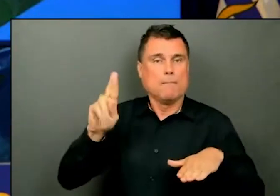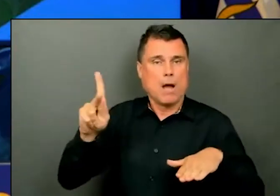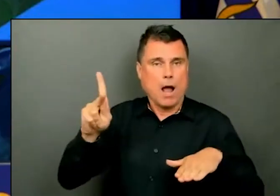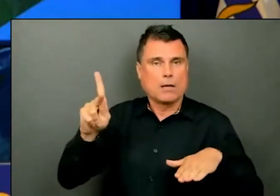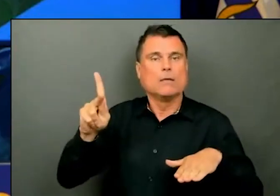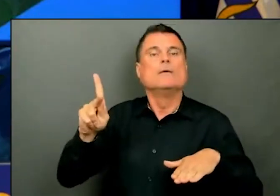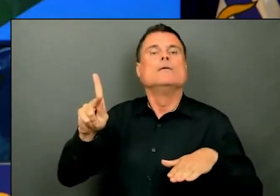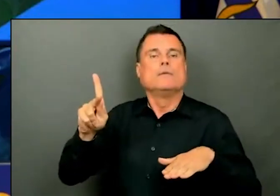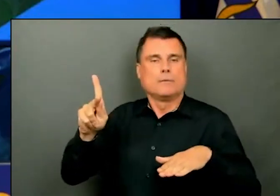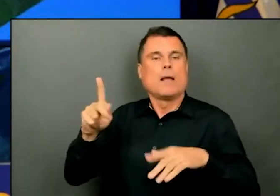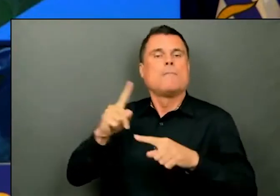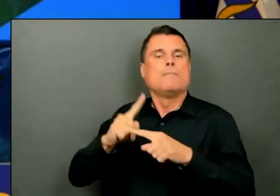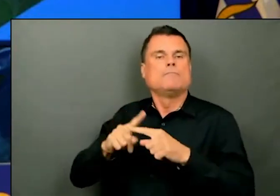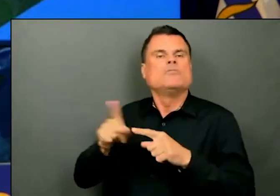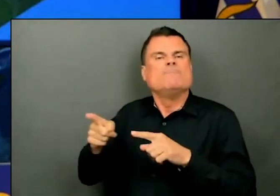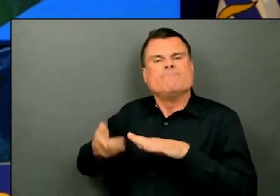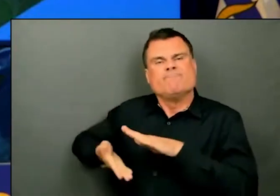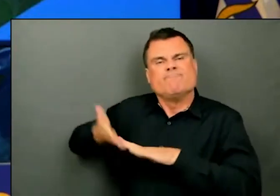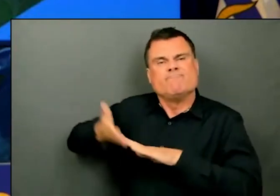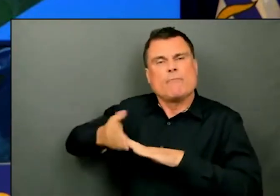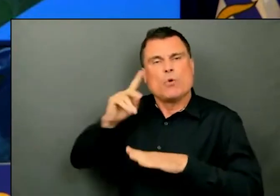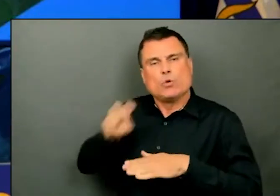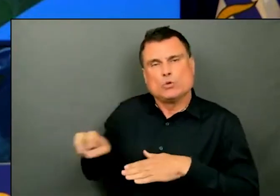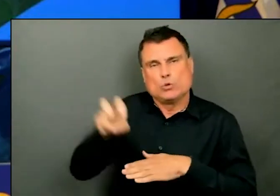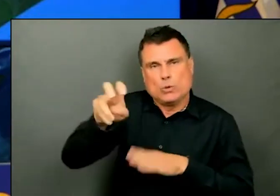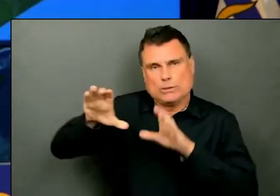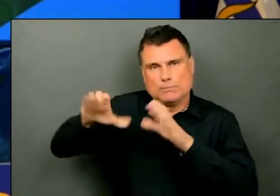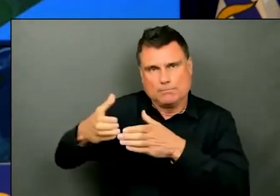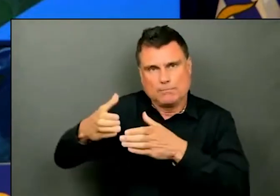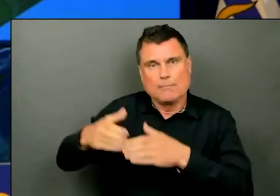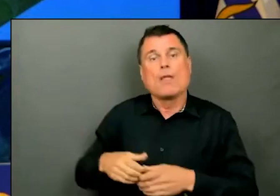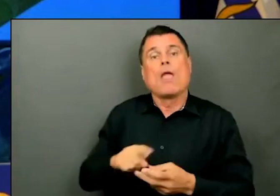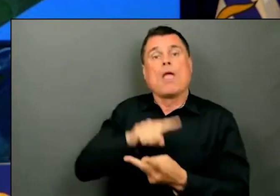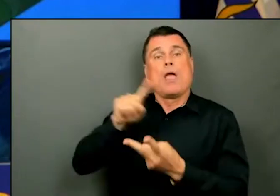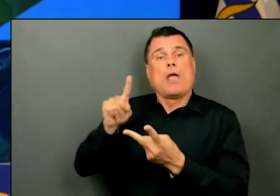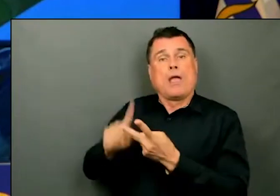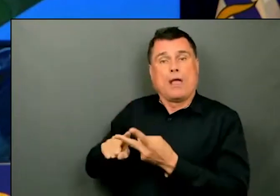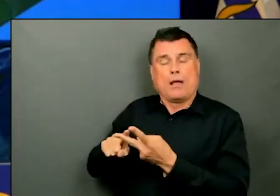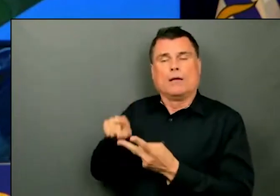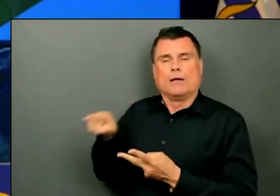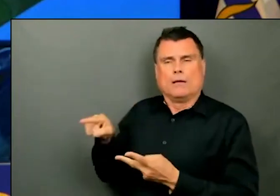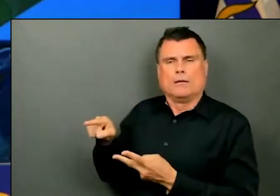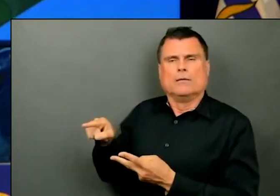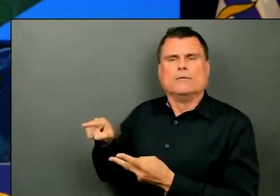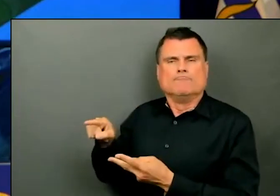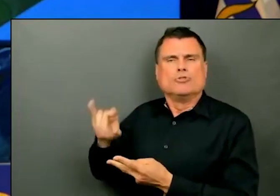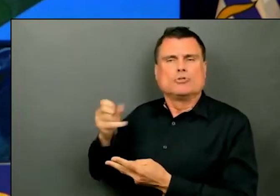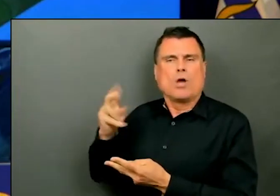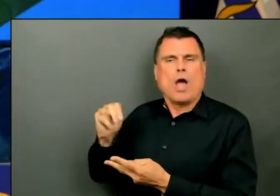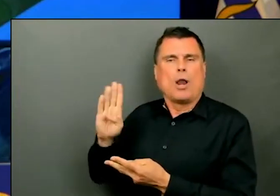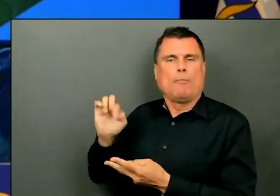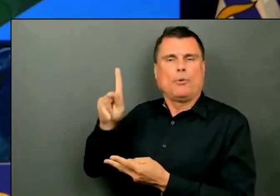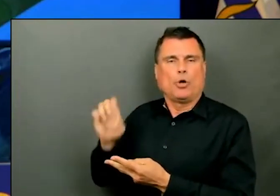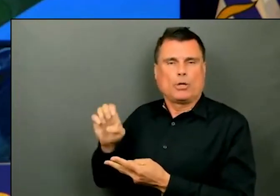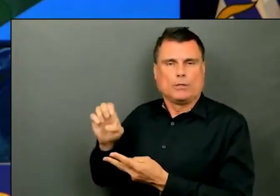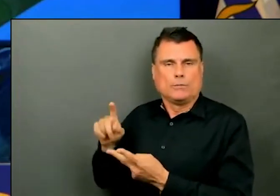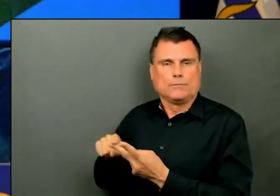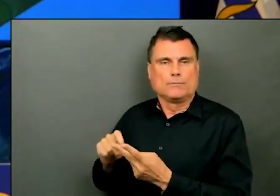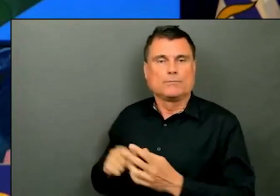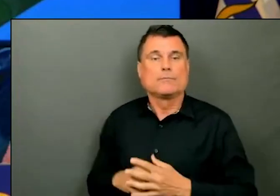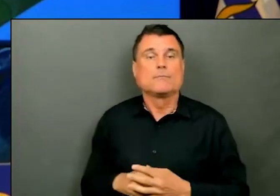getting warmer and a little bit longer, and over 55% of eligible British Columbians have received their first